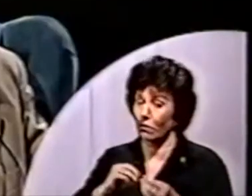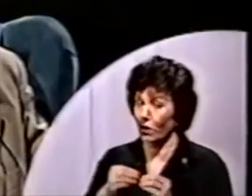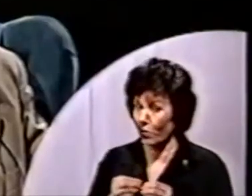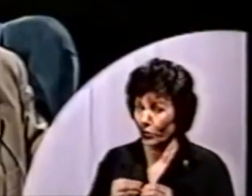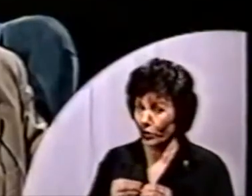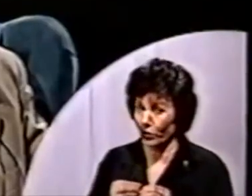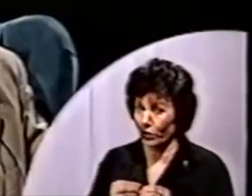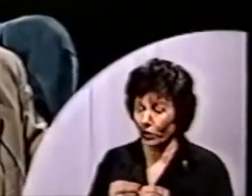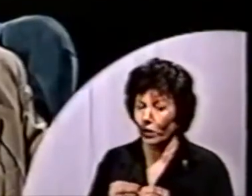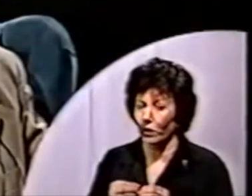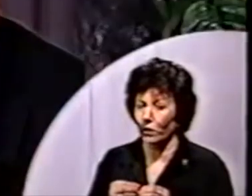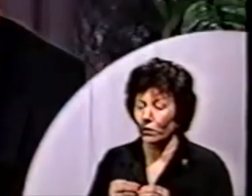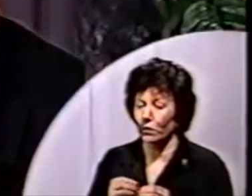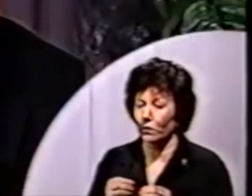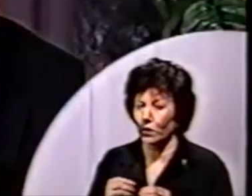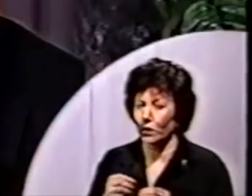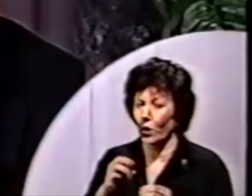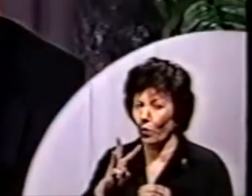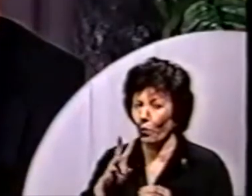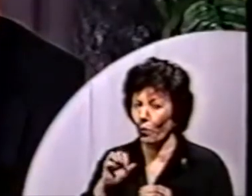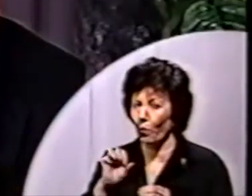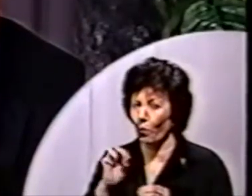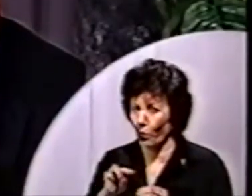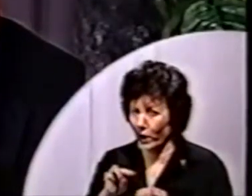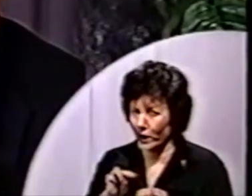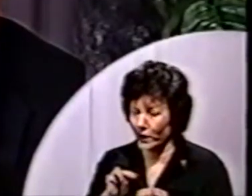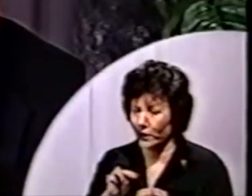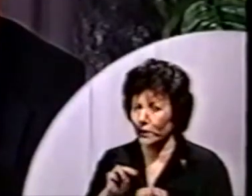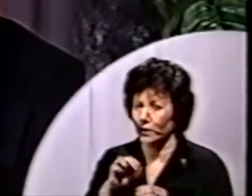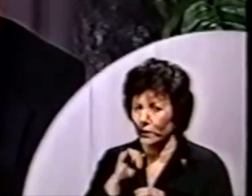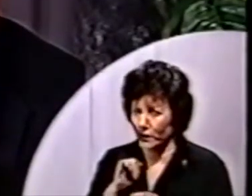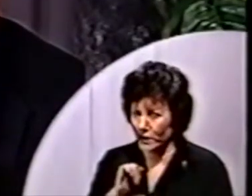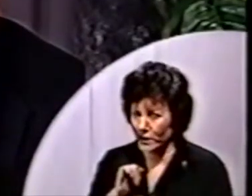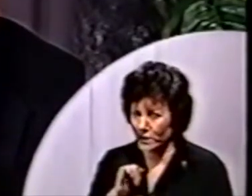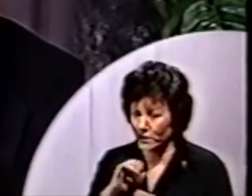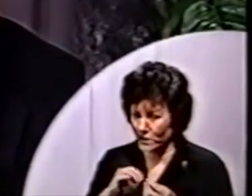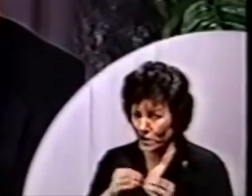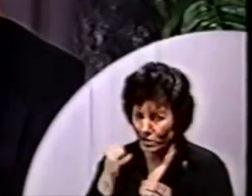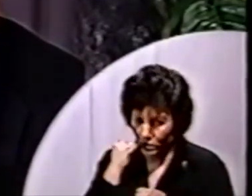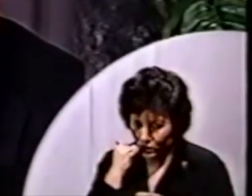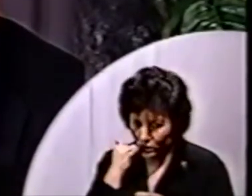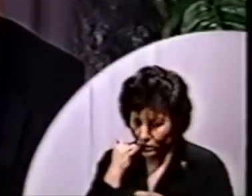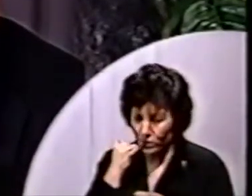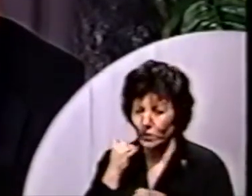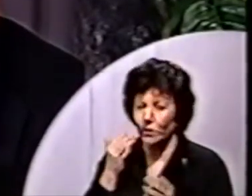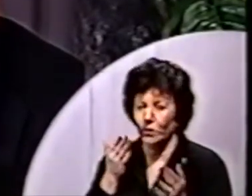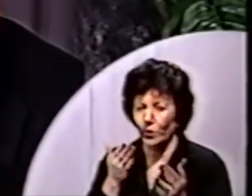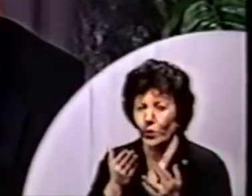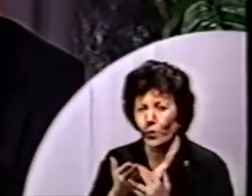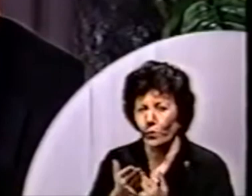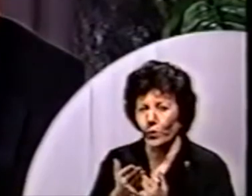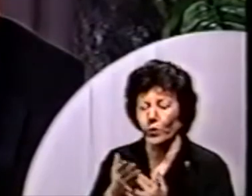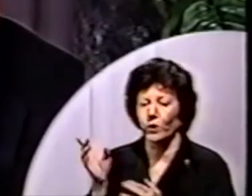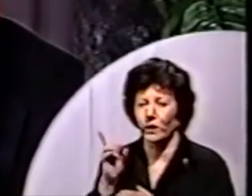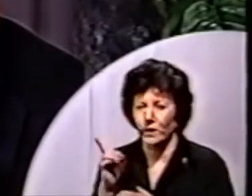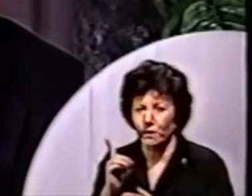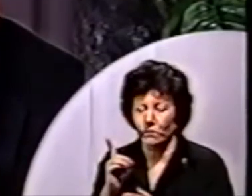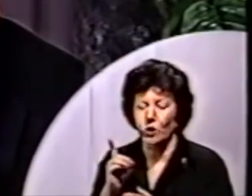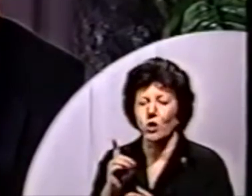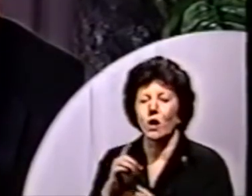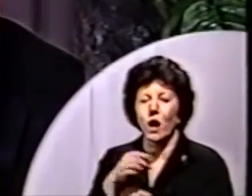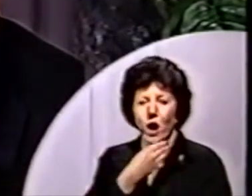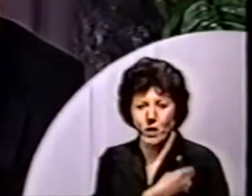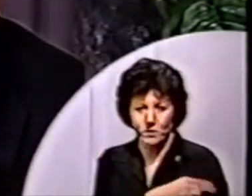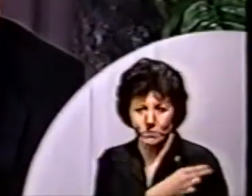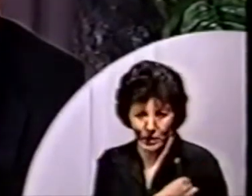at? Actually, Project WIN is can be accessed through Denver General Hospital.